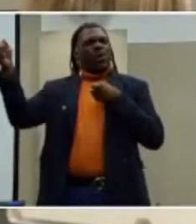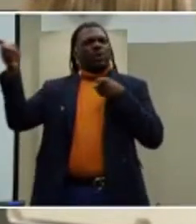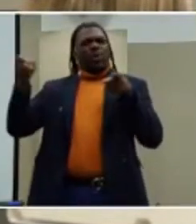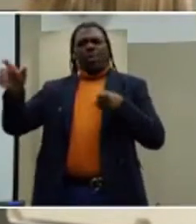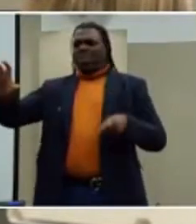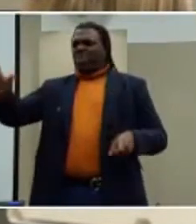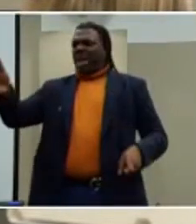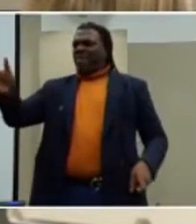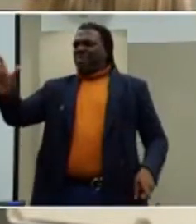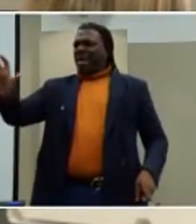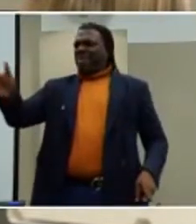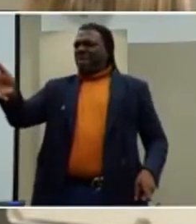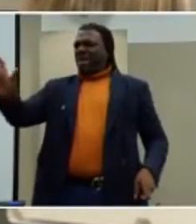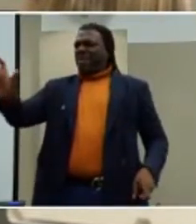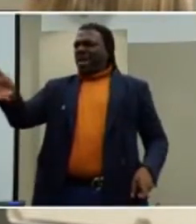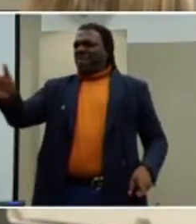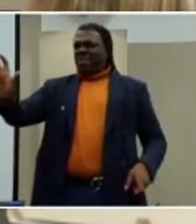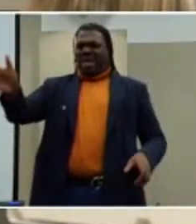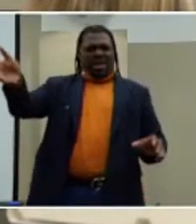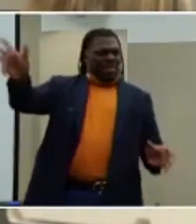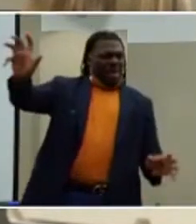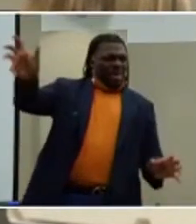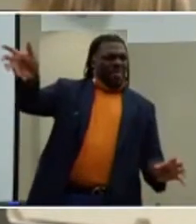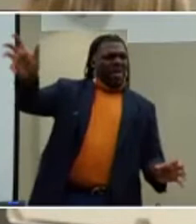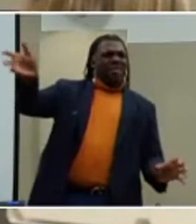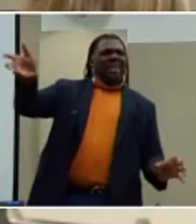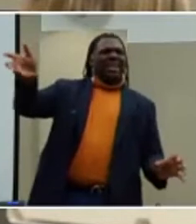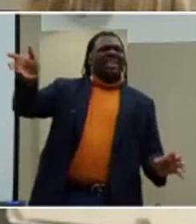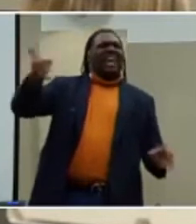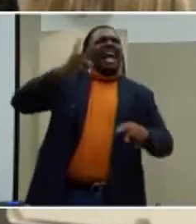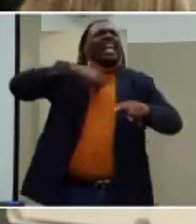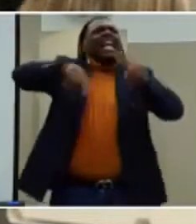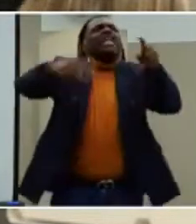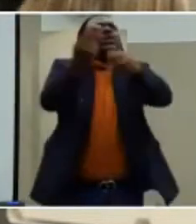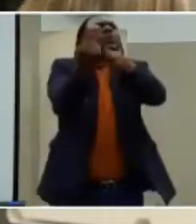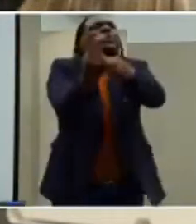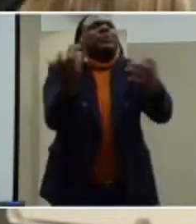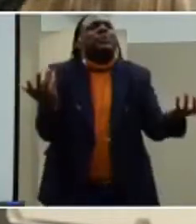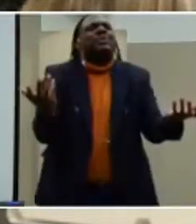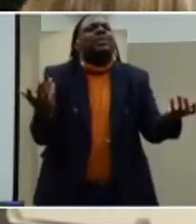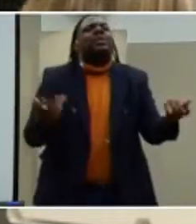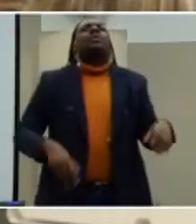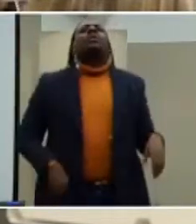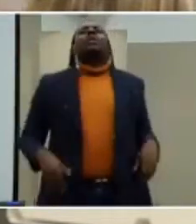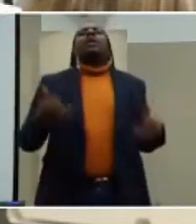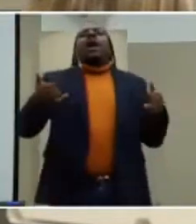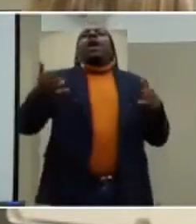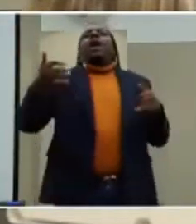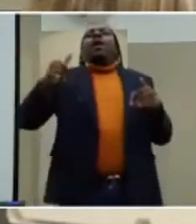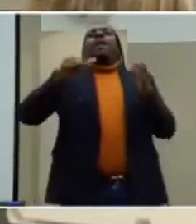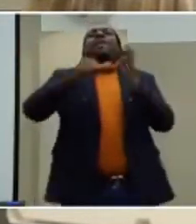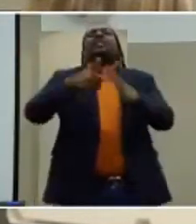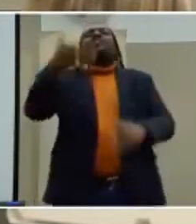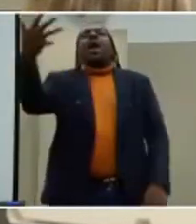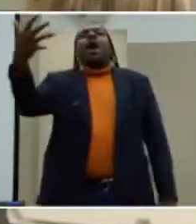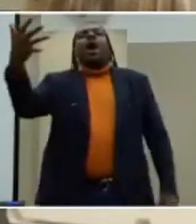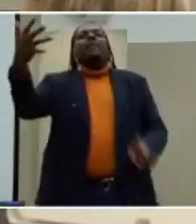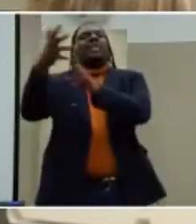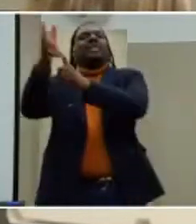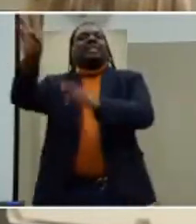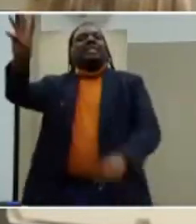of course, the shower itself was useless to me. Page 5 and 6 of the